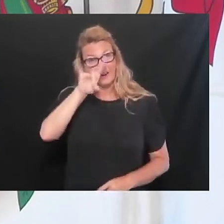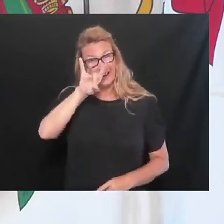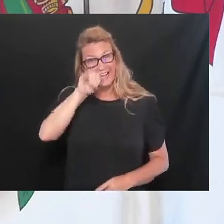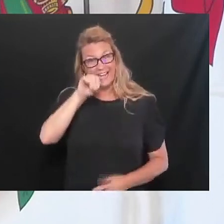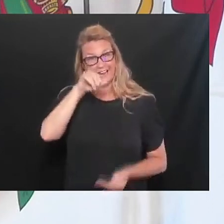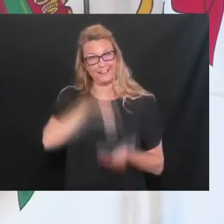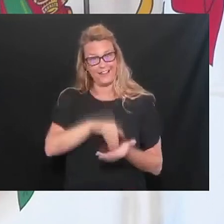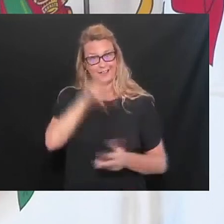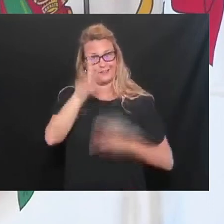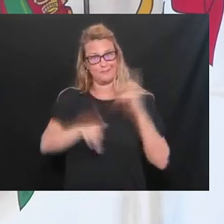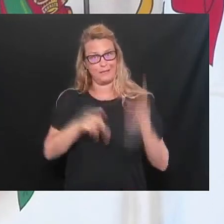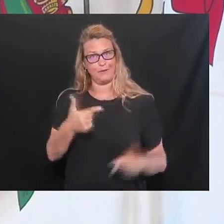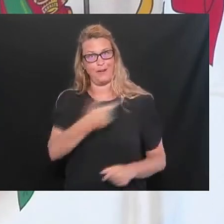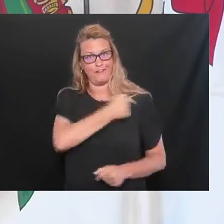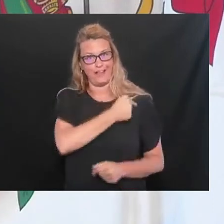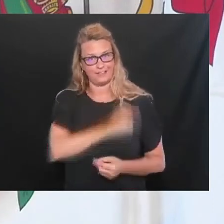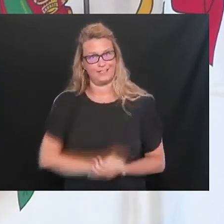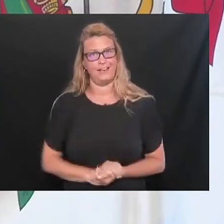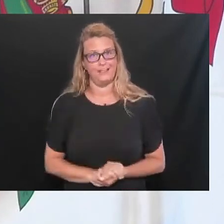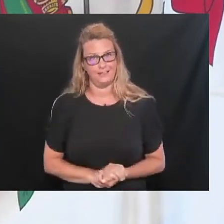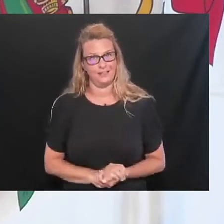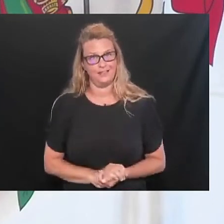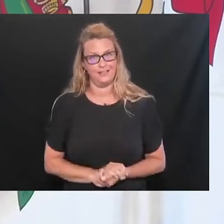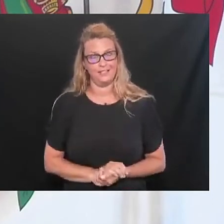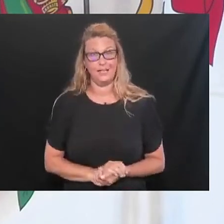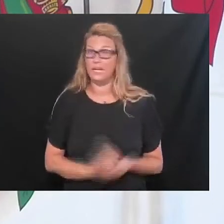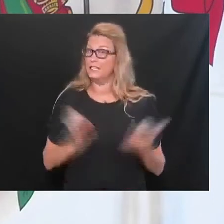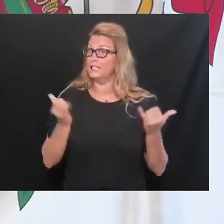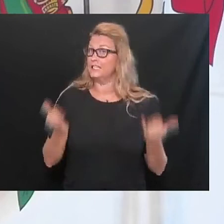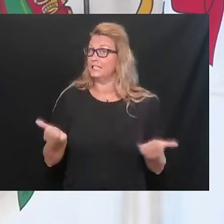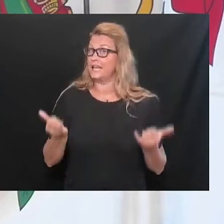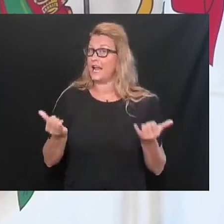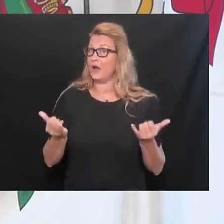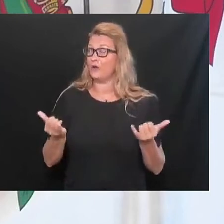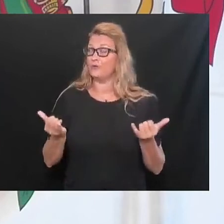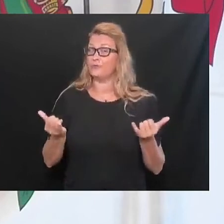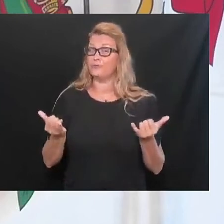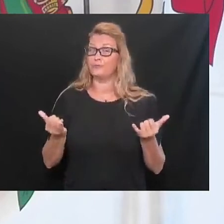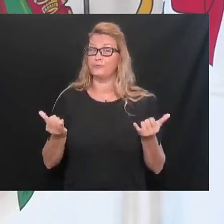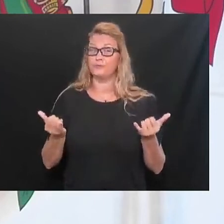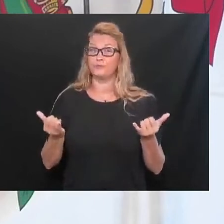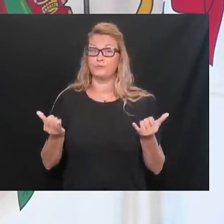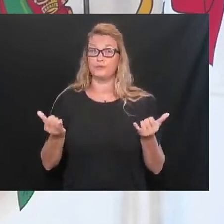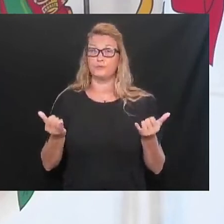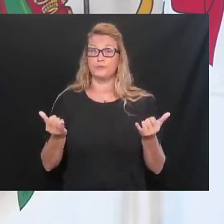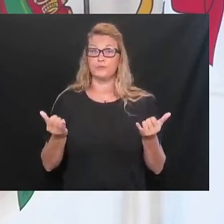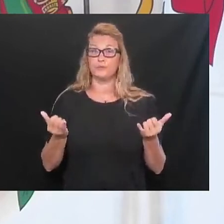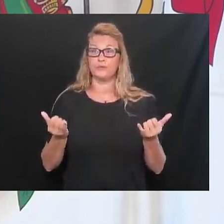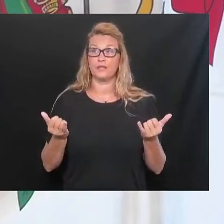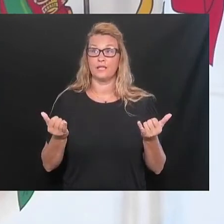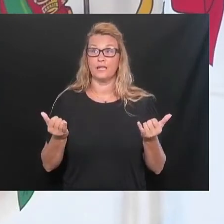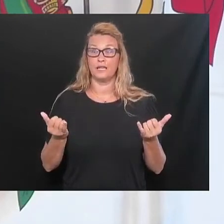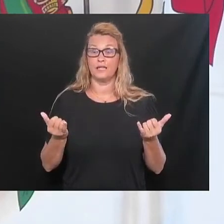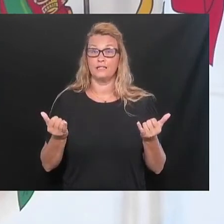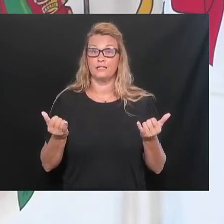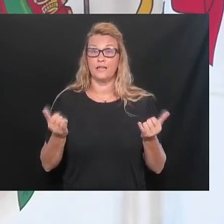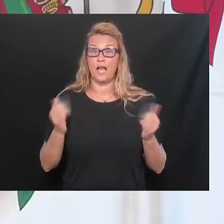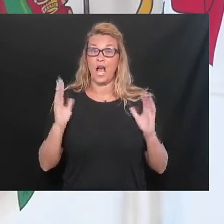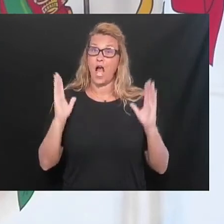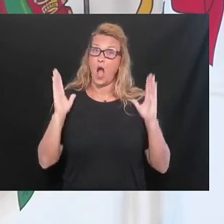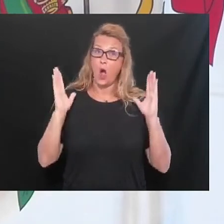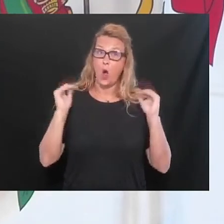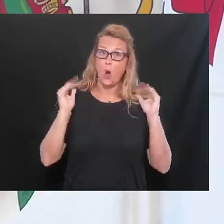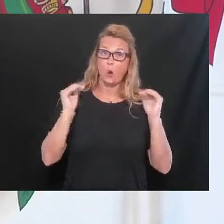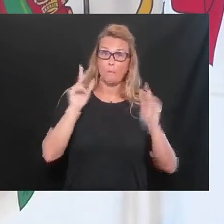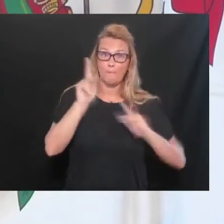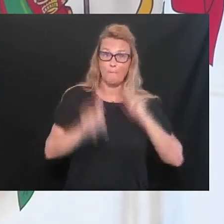180,000 people that got vaccinated. You know, now, June, you know, I surely hope that people